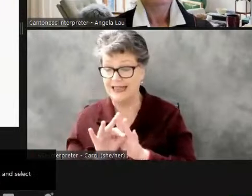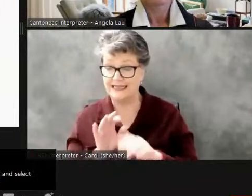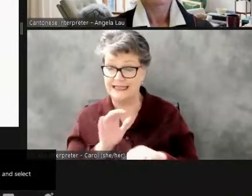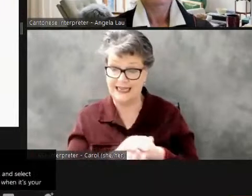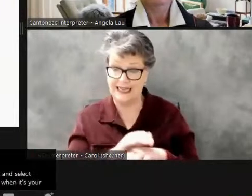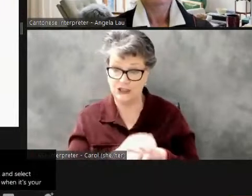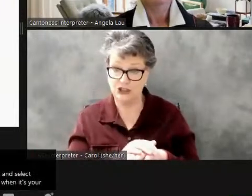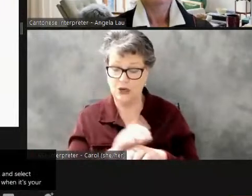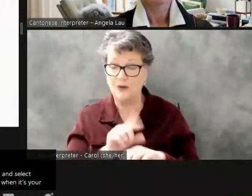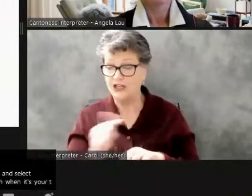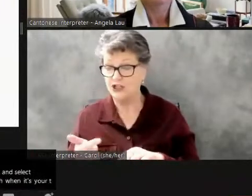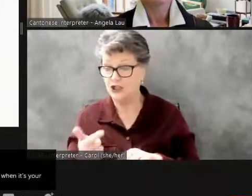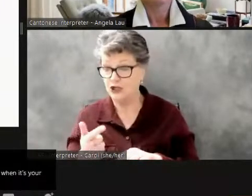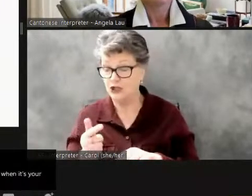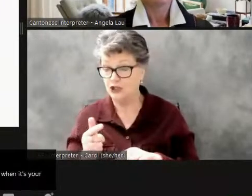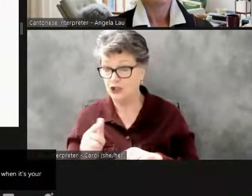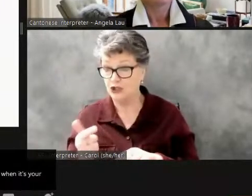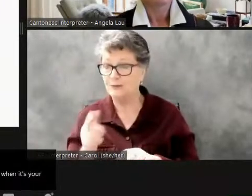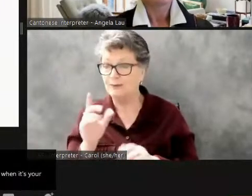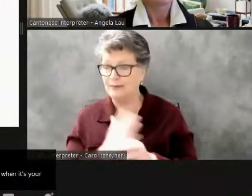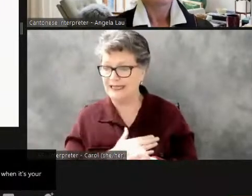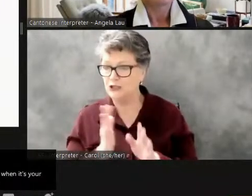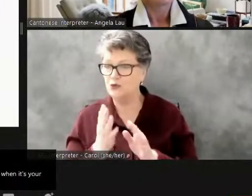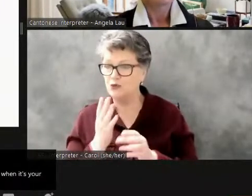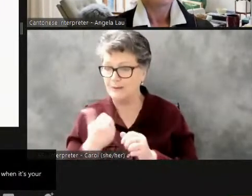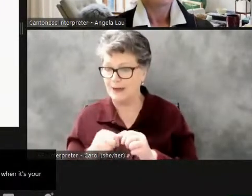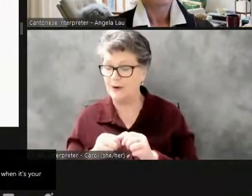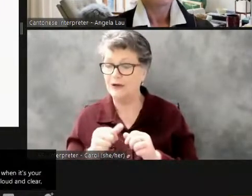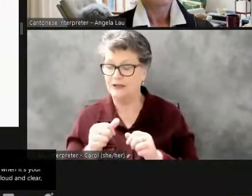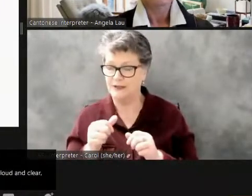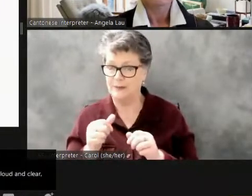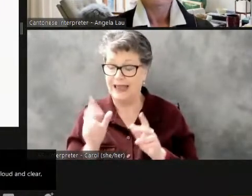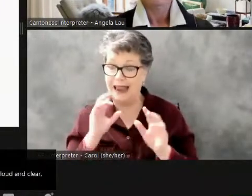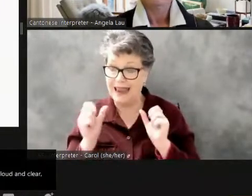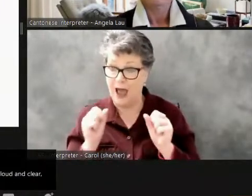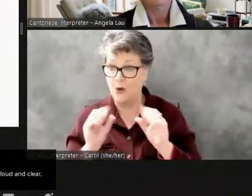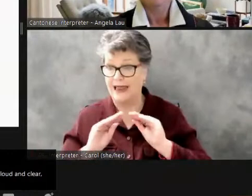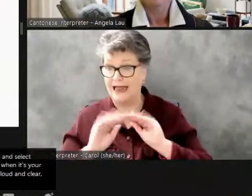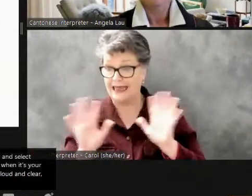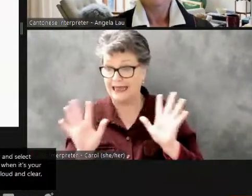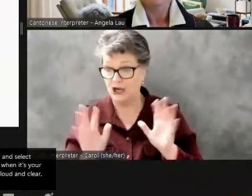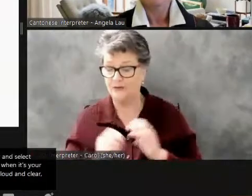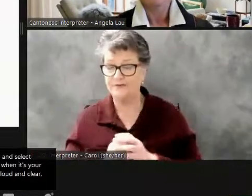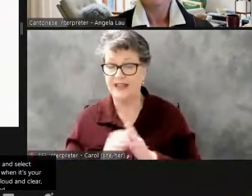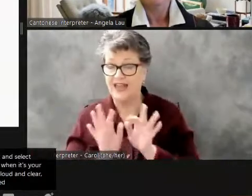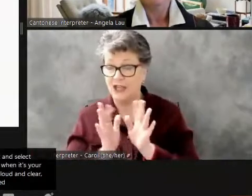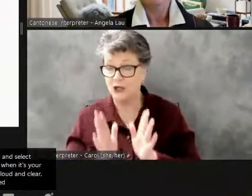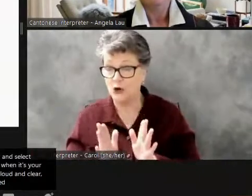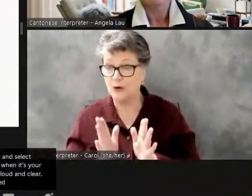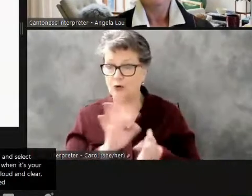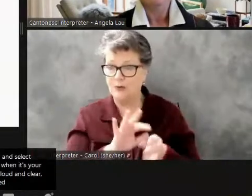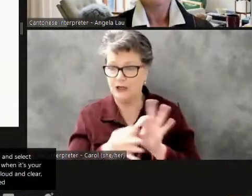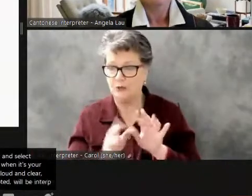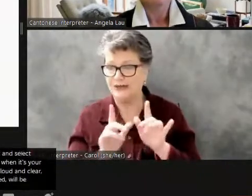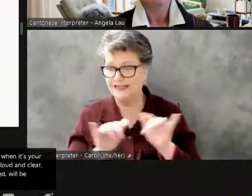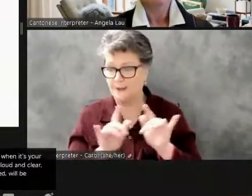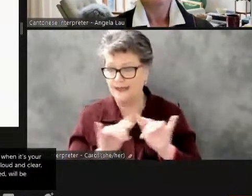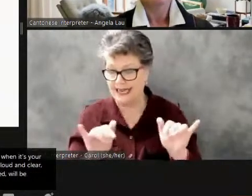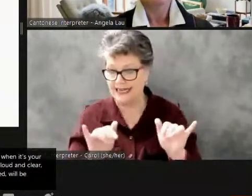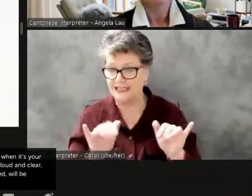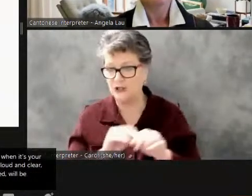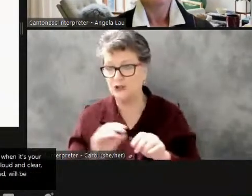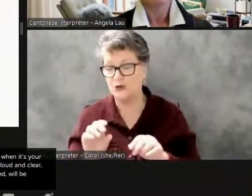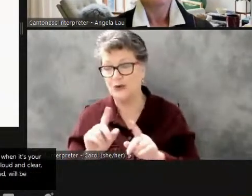your turn to speak, please remember to be loud and clear and speak at a moderate pace, as the interpreter will be interpreting simultaneously into the